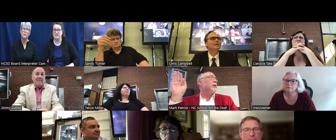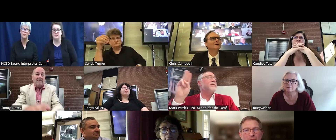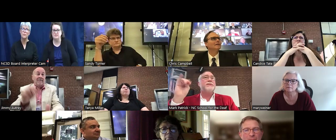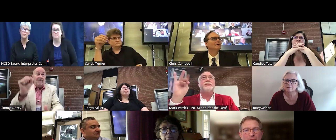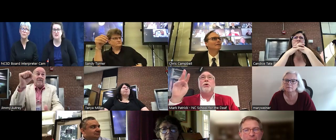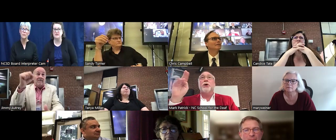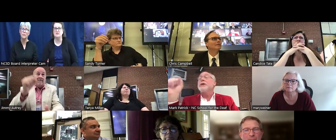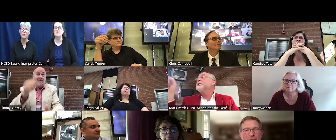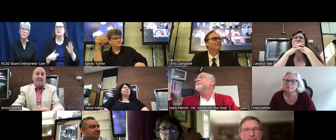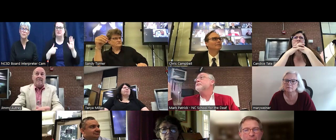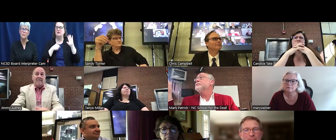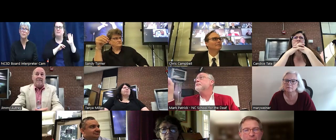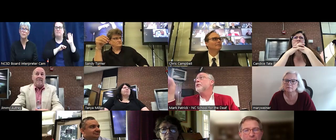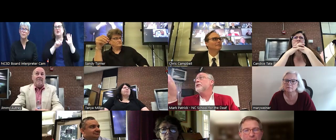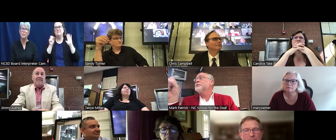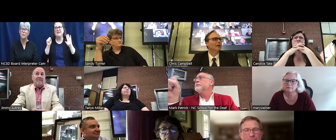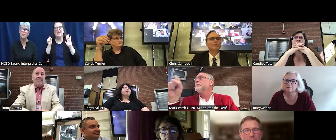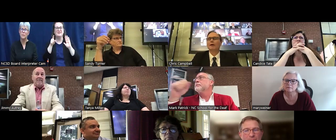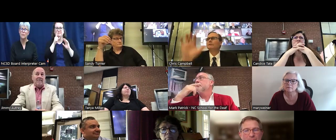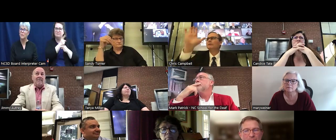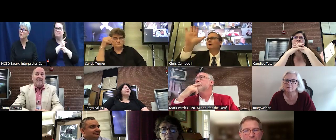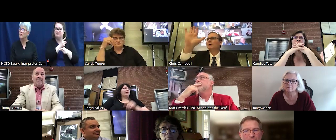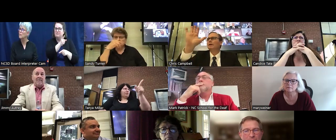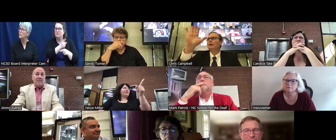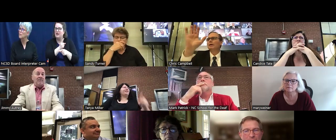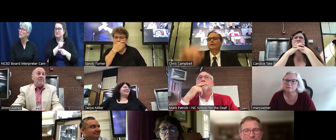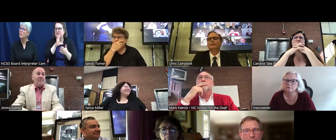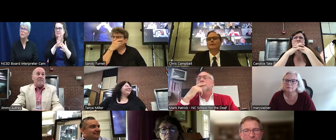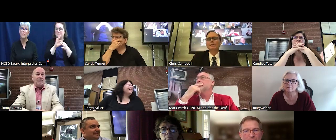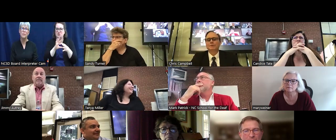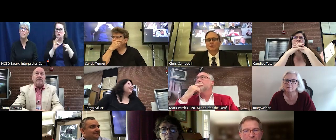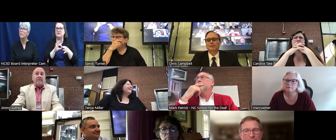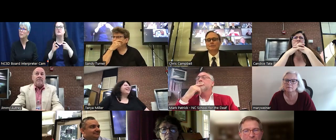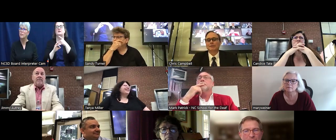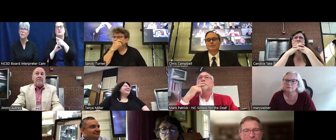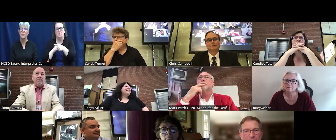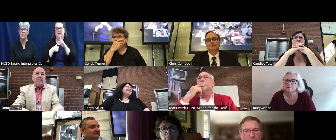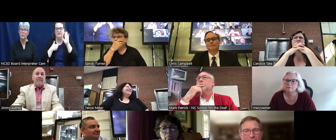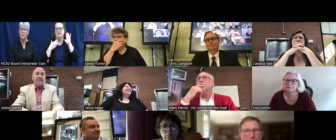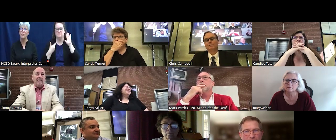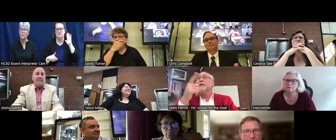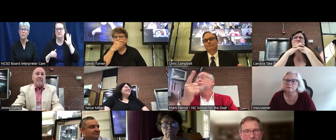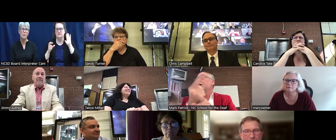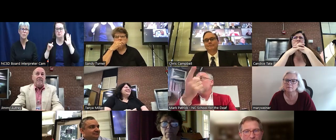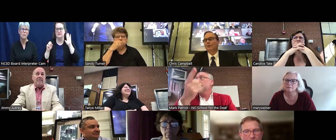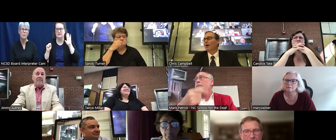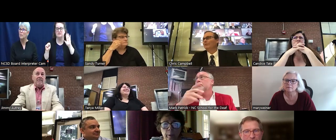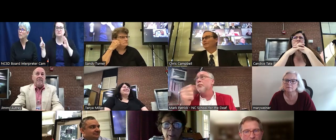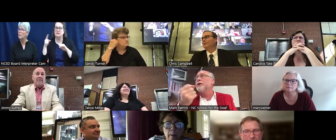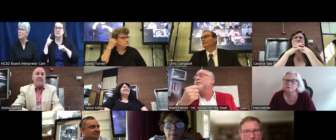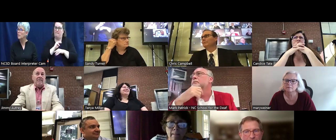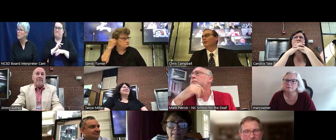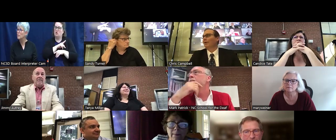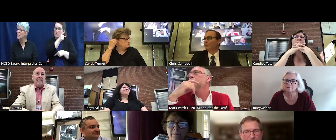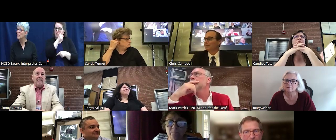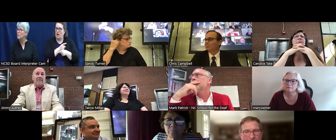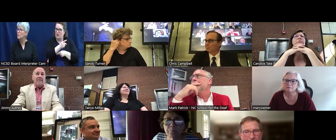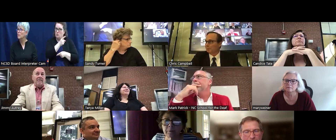Yes. And this is Yeah. Mark. Yes, there was. Because this is Chris, just He's right. for